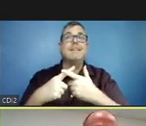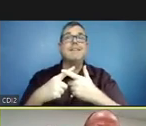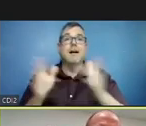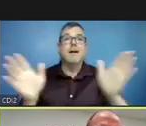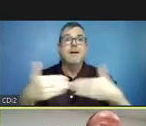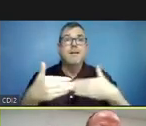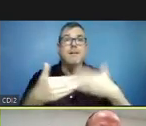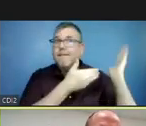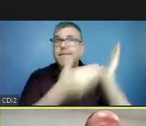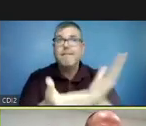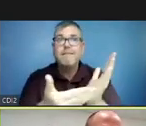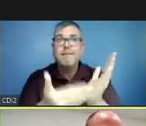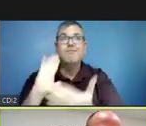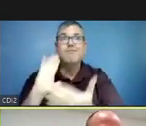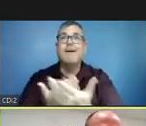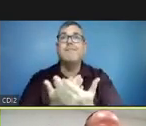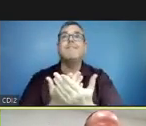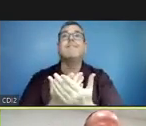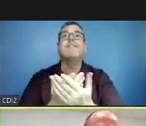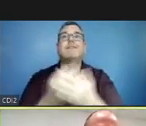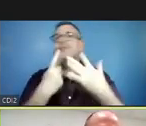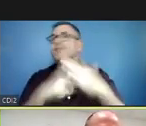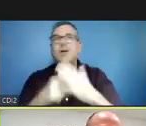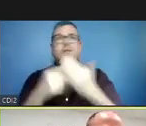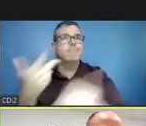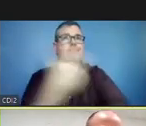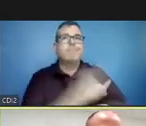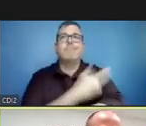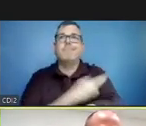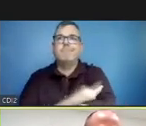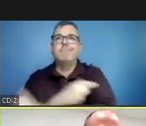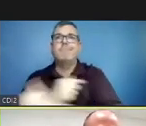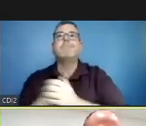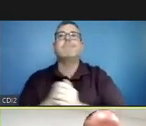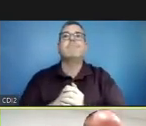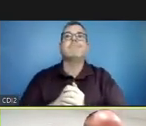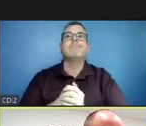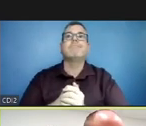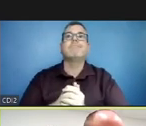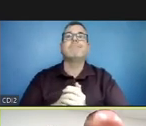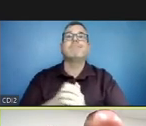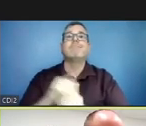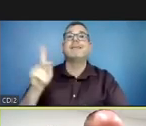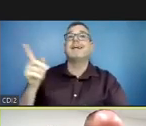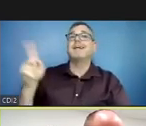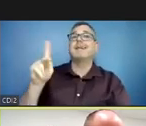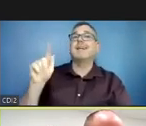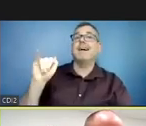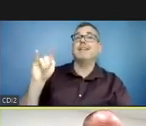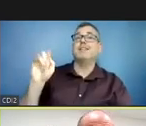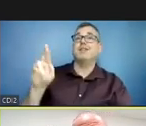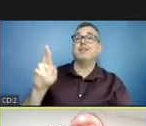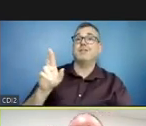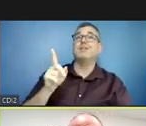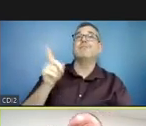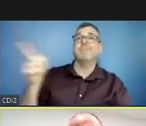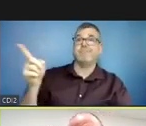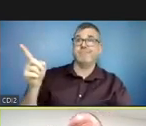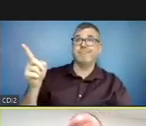and Marin Health just picking up the doses, and we had folks being vaccinated that same day. And